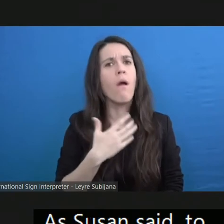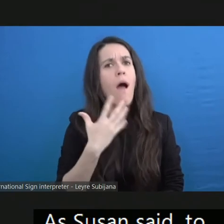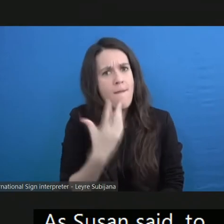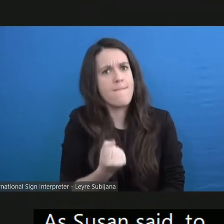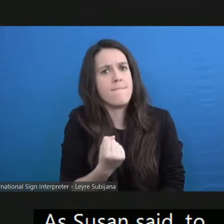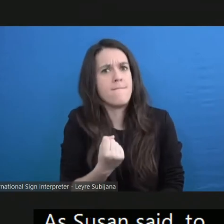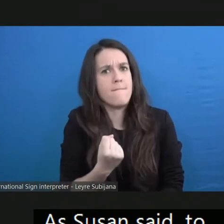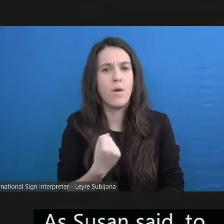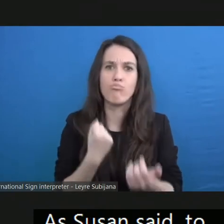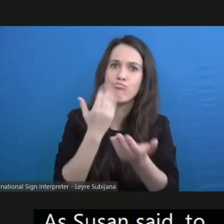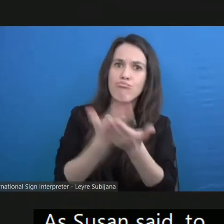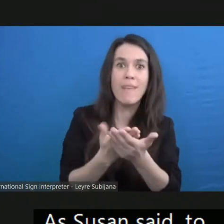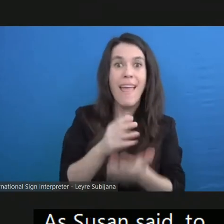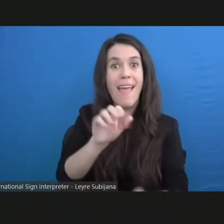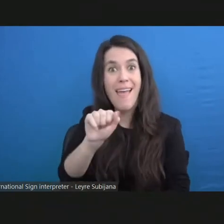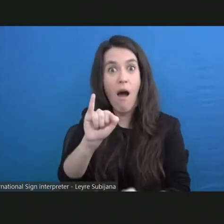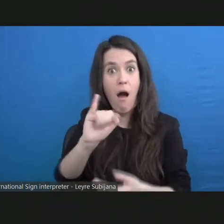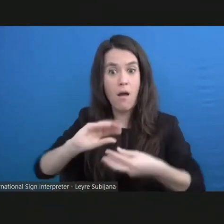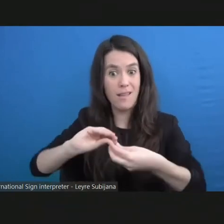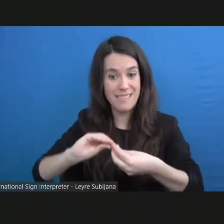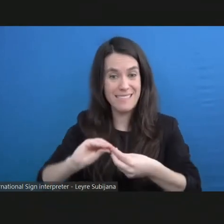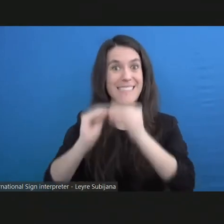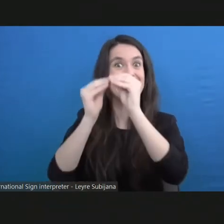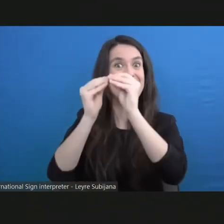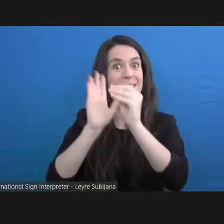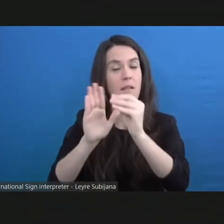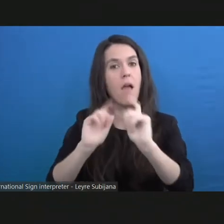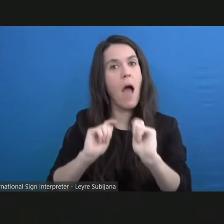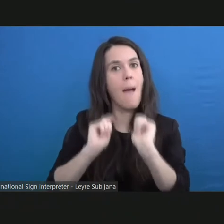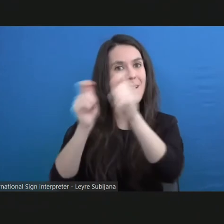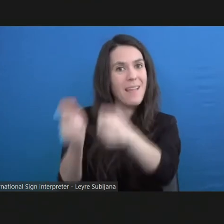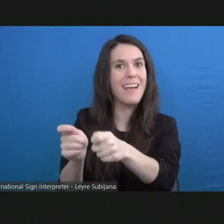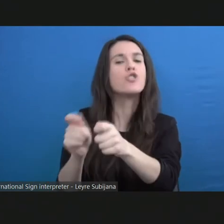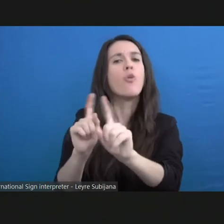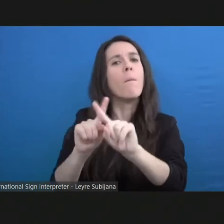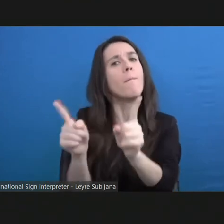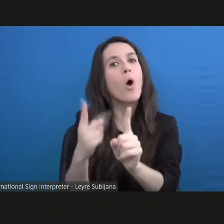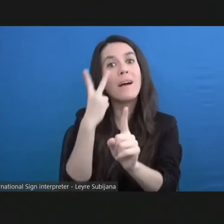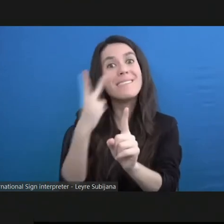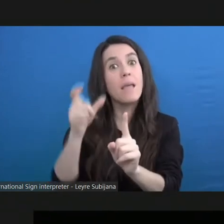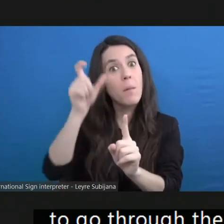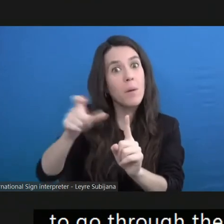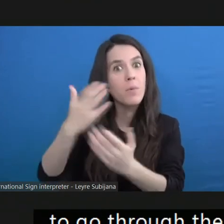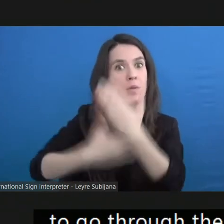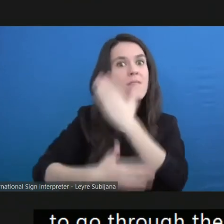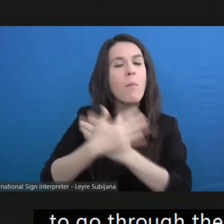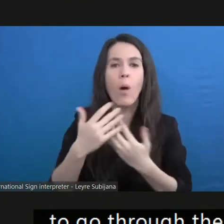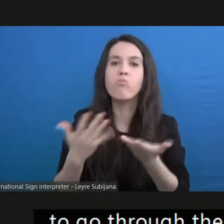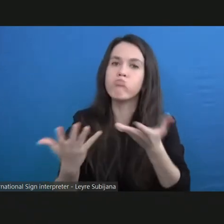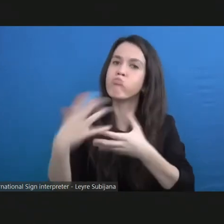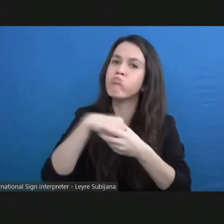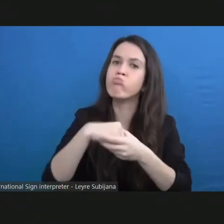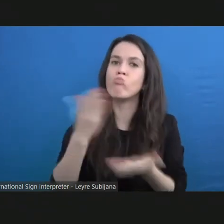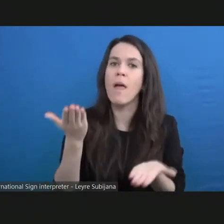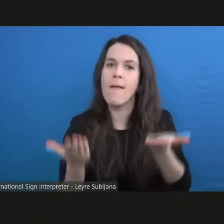develop AI-based applications that treat people with disabilities fairly by